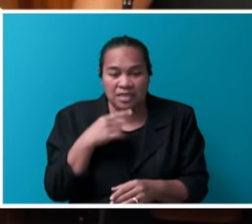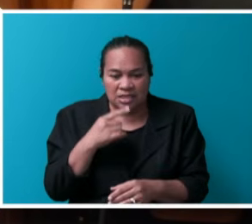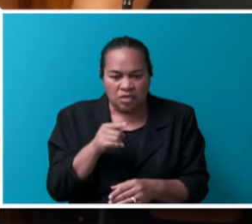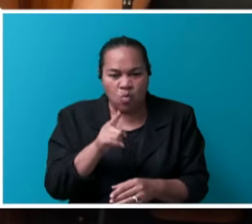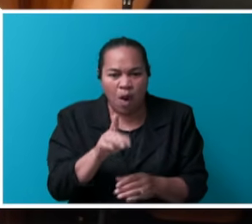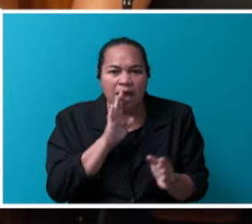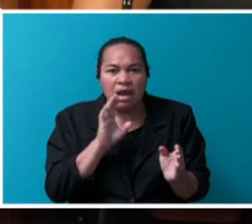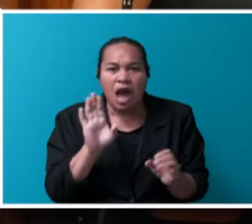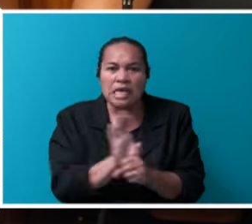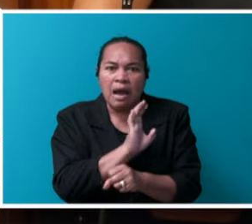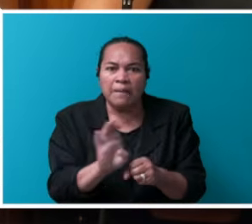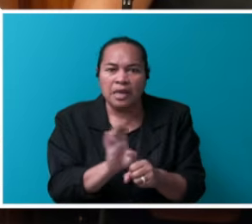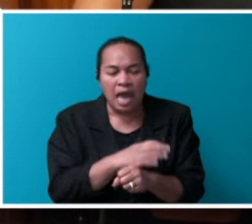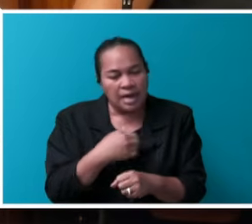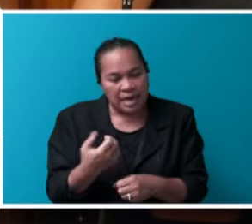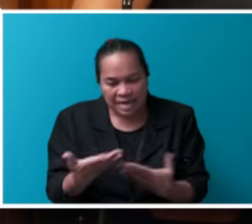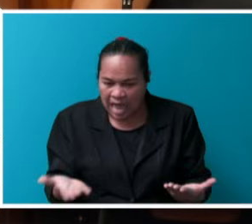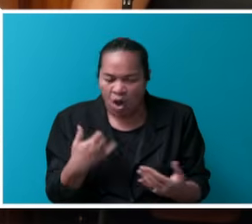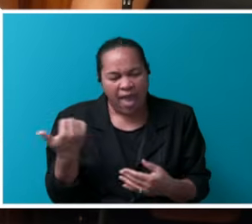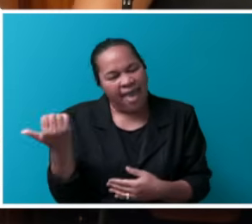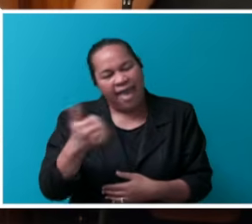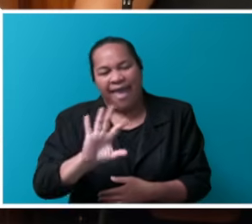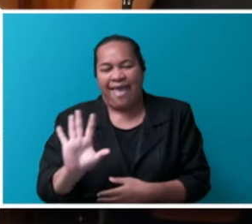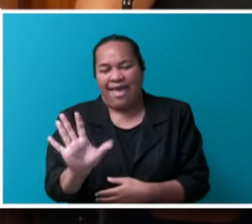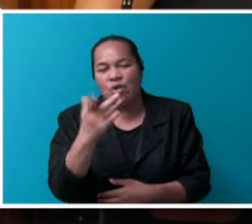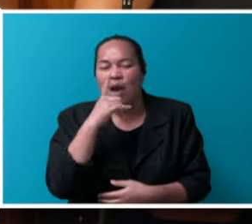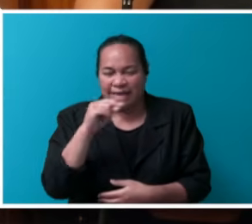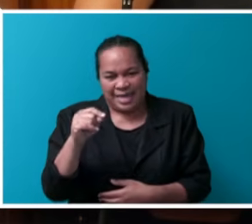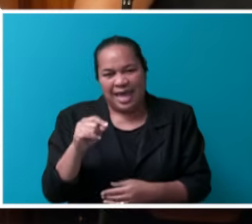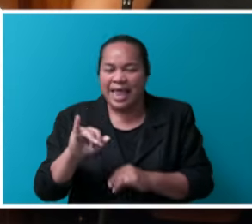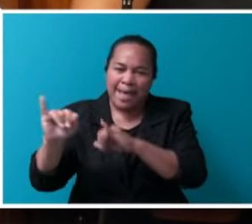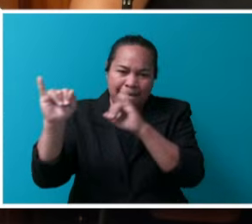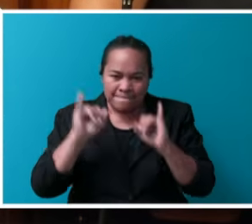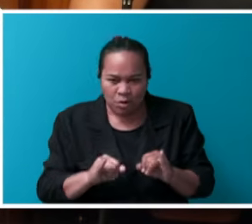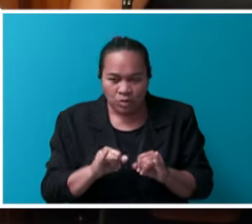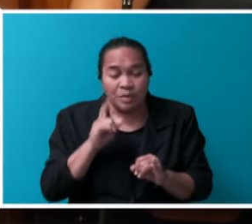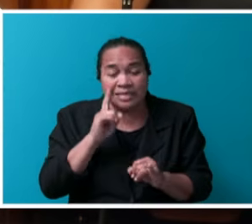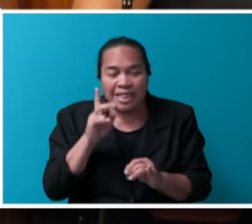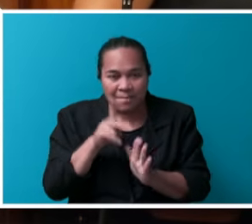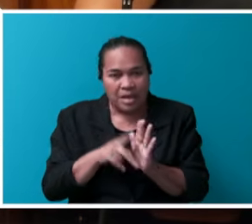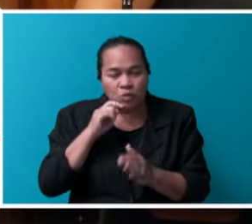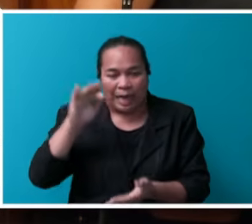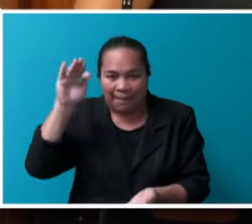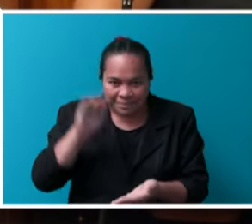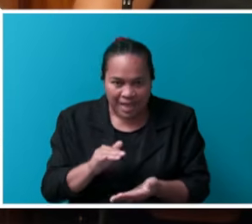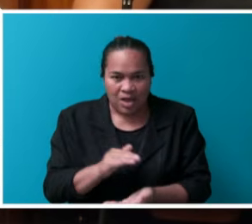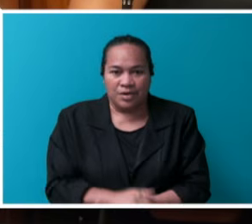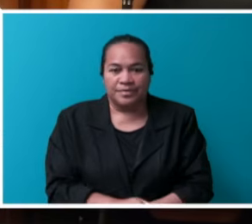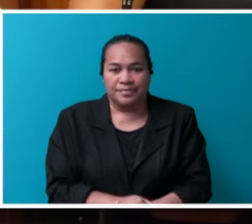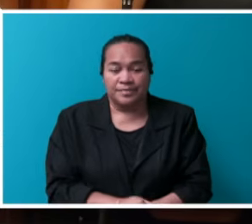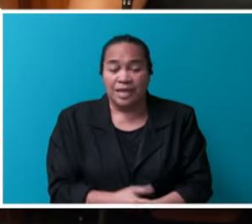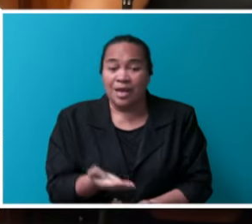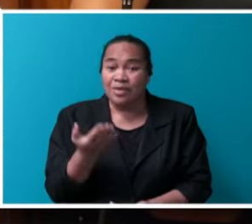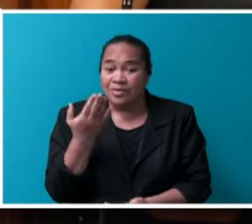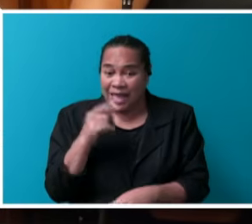company. Now, anyone can import these dairy products at 5%, and we've seen prices come down. Mr. Speaker, at a time when government